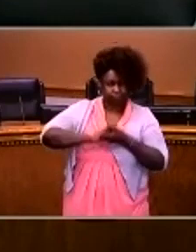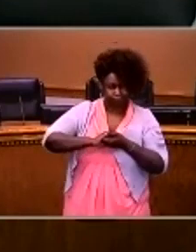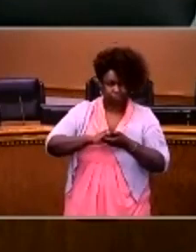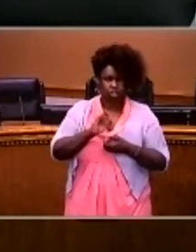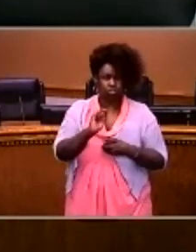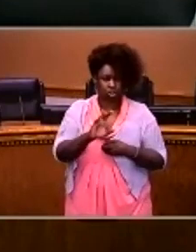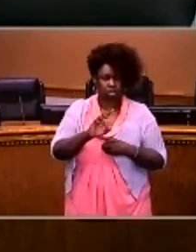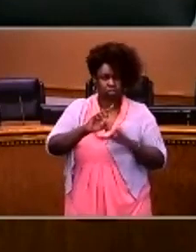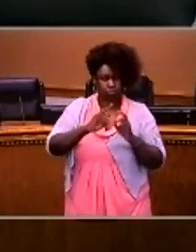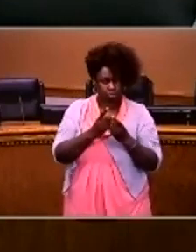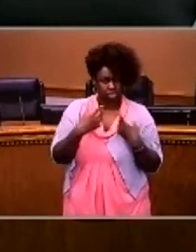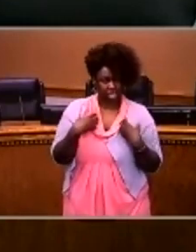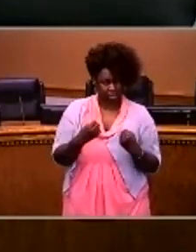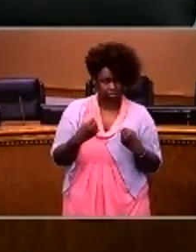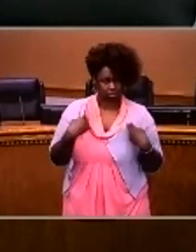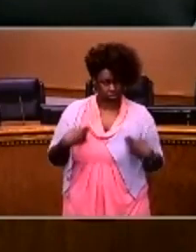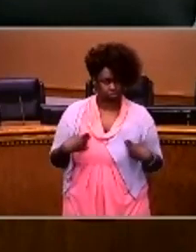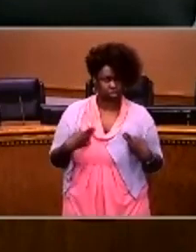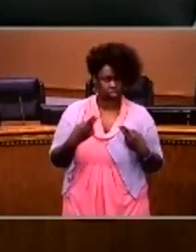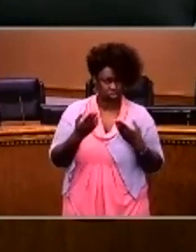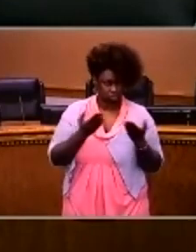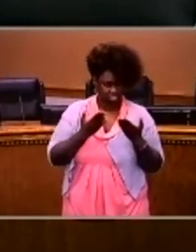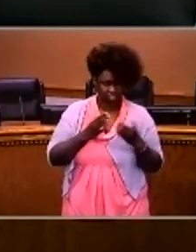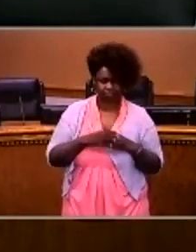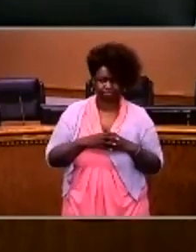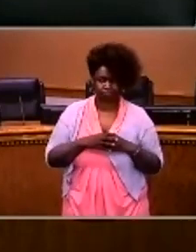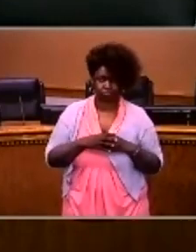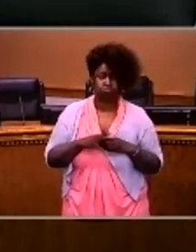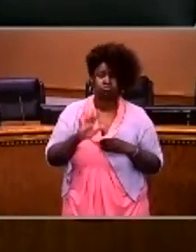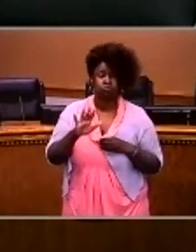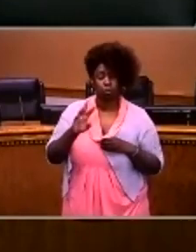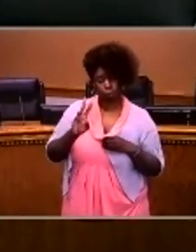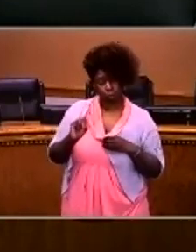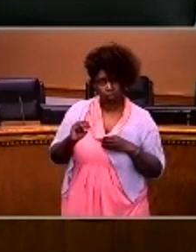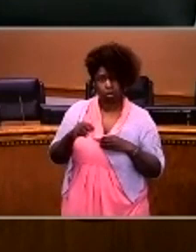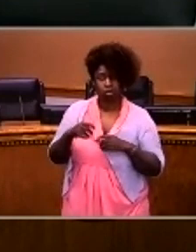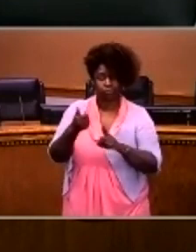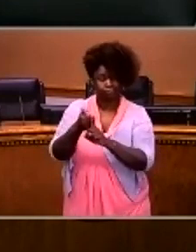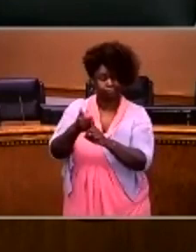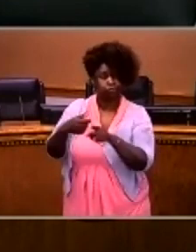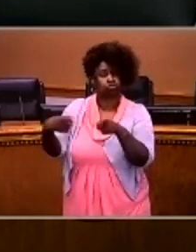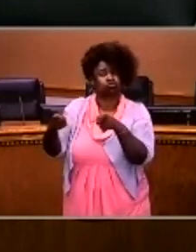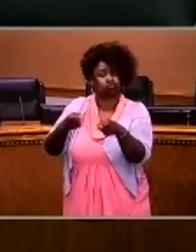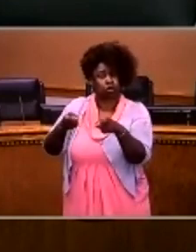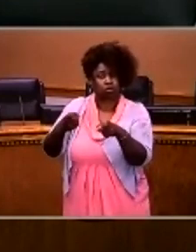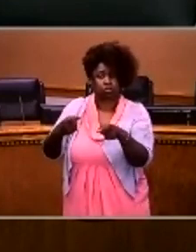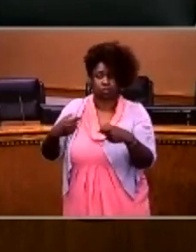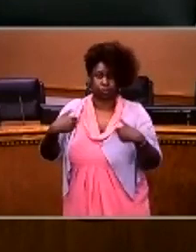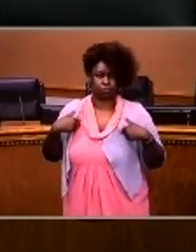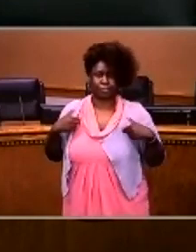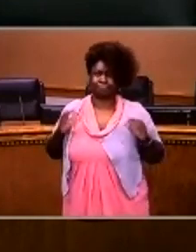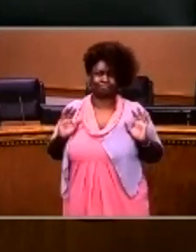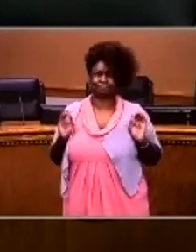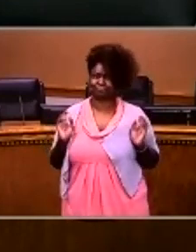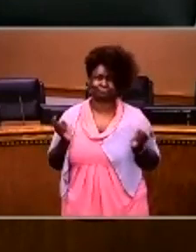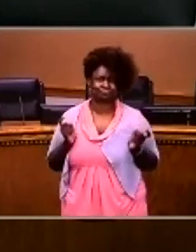Services. We have no control over this site. We are awaiting data from this site